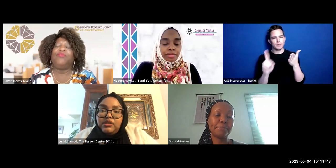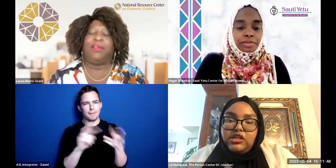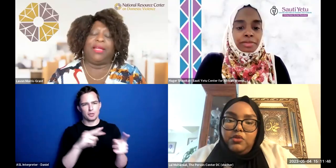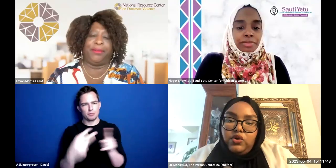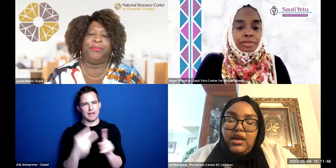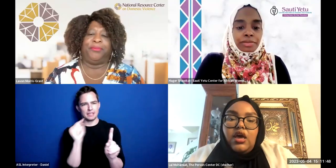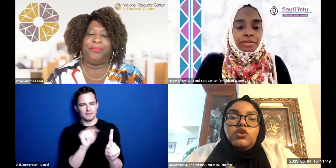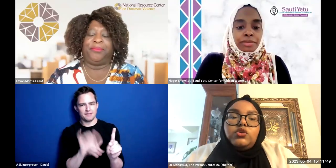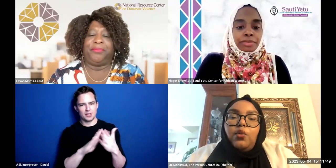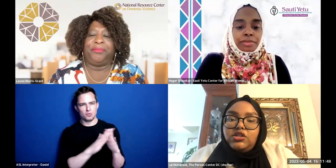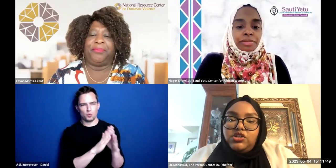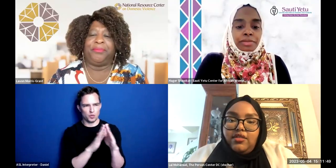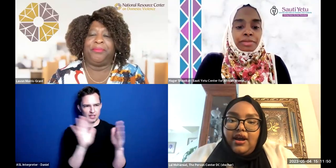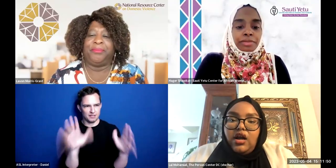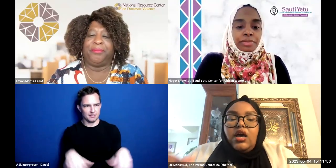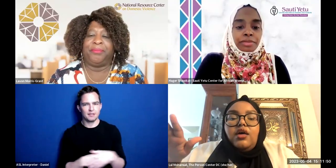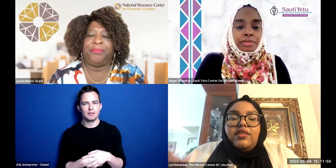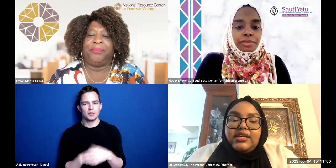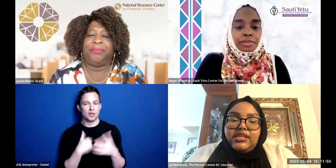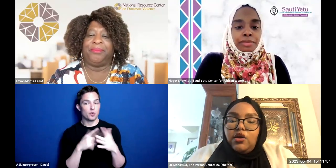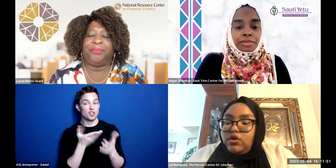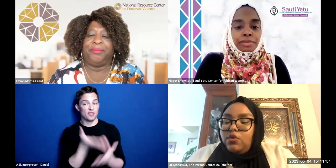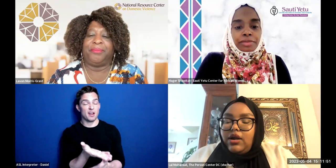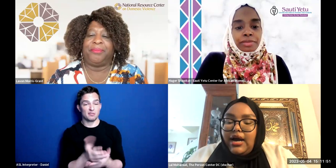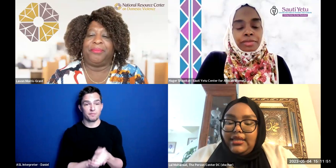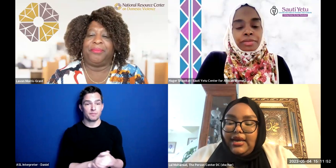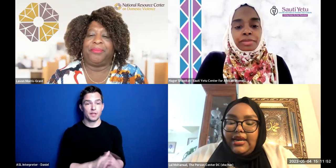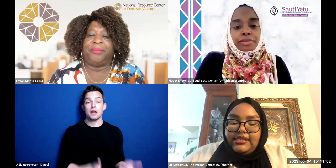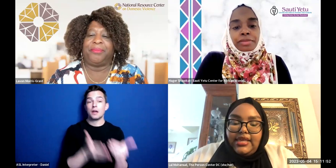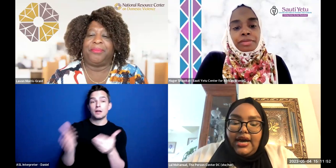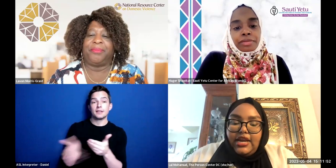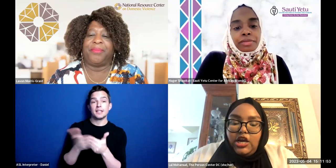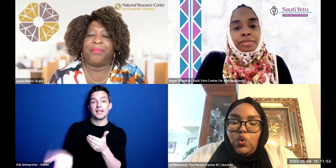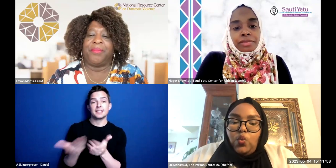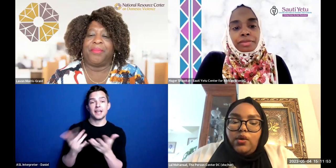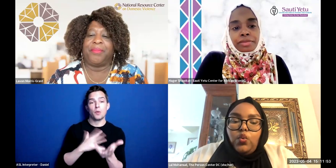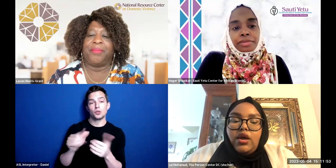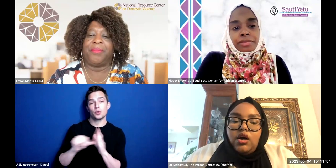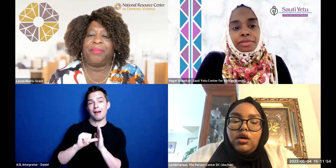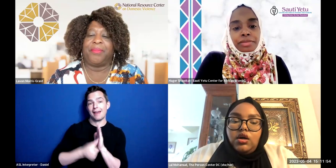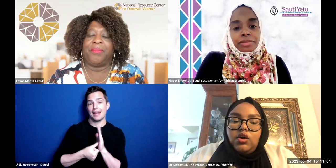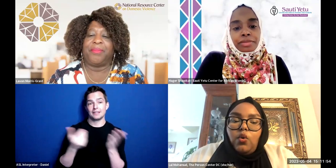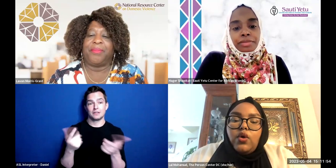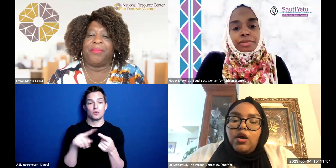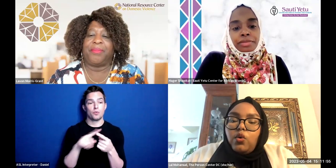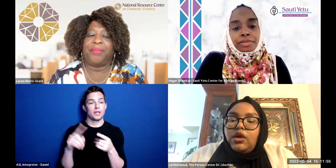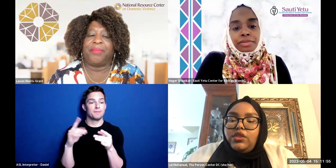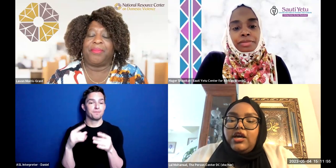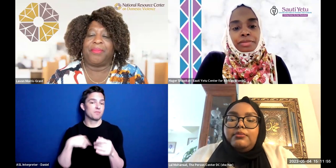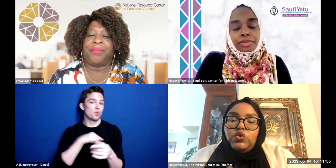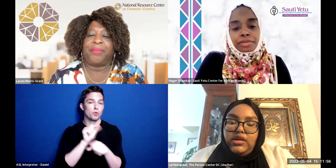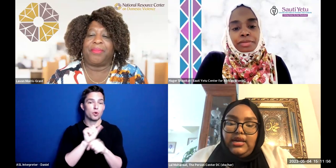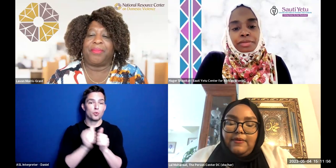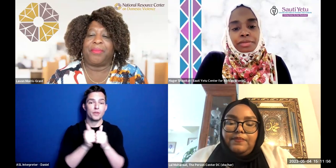perspectives of this community. So I want to start there. The next thing I really want to highlight is that when we are working